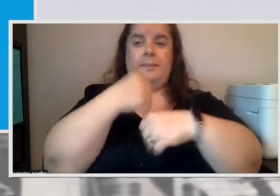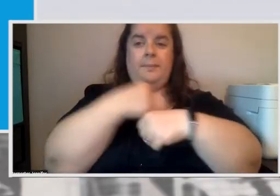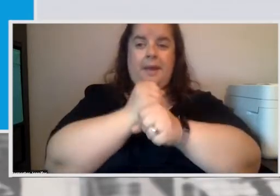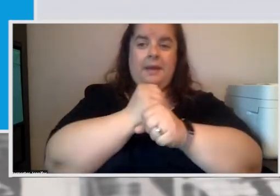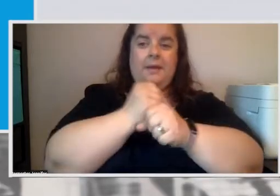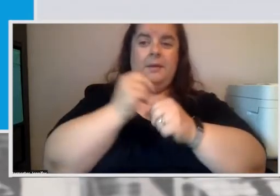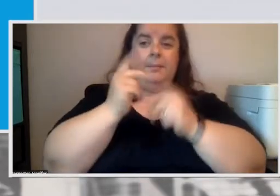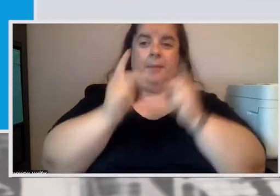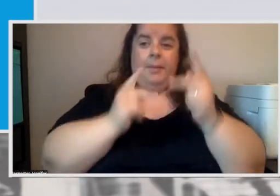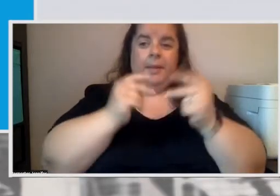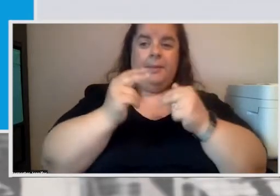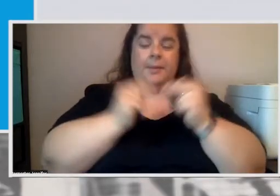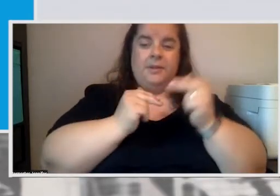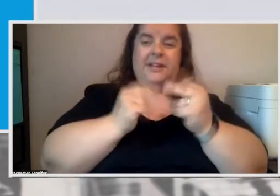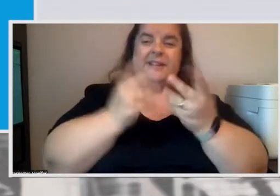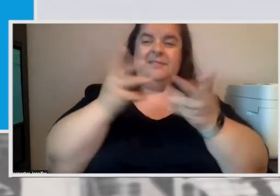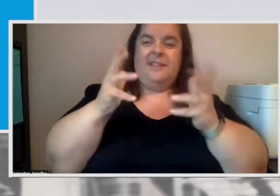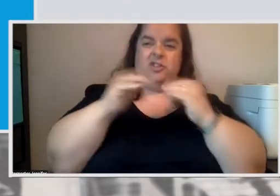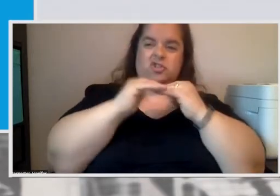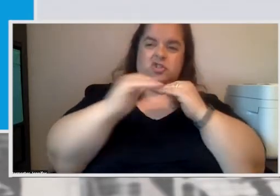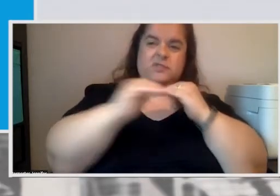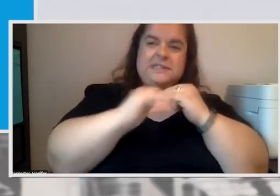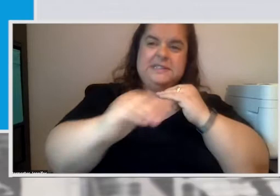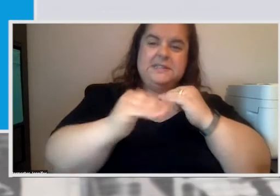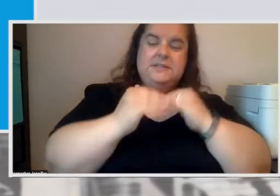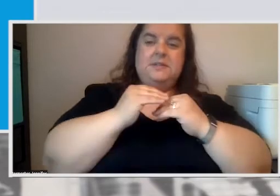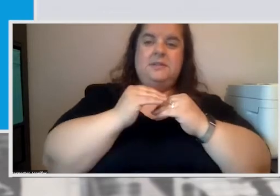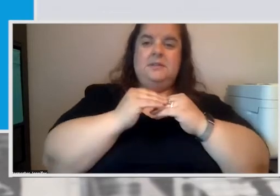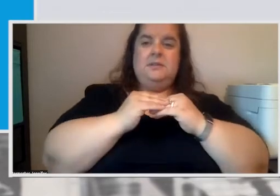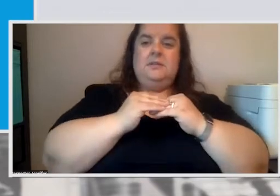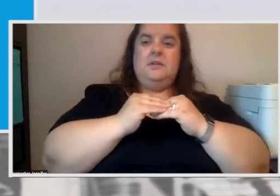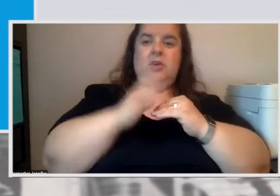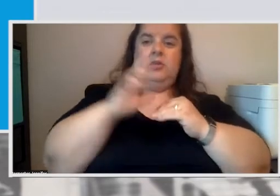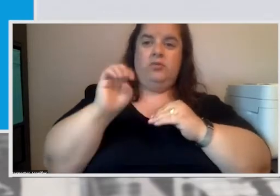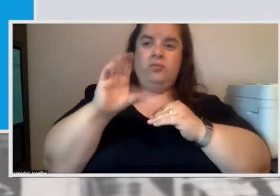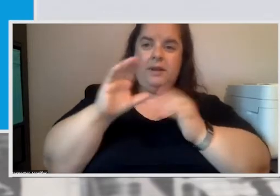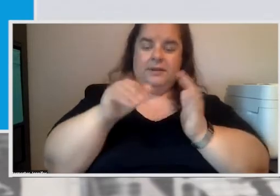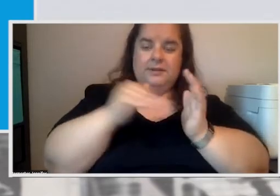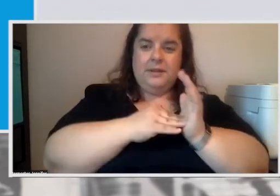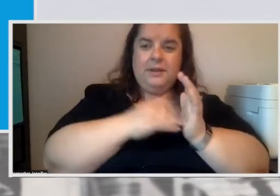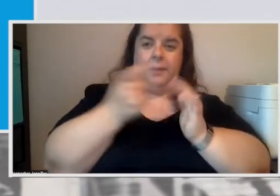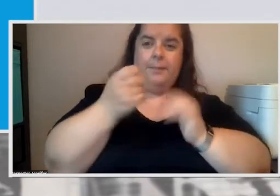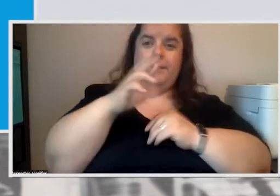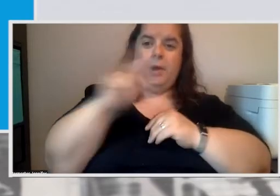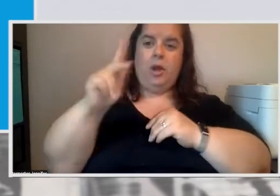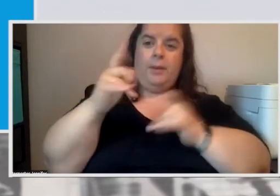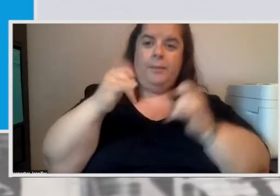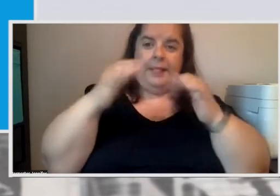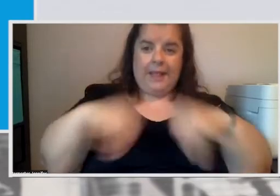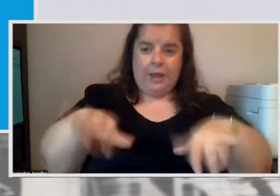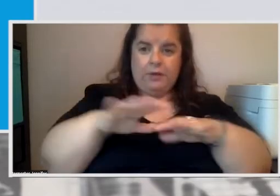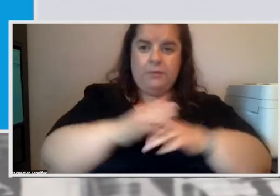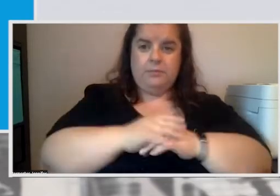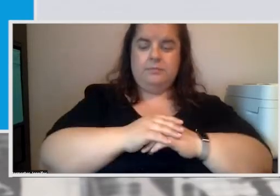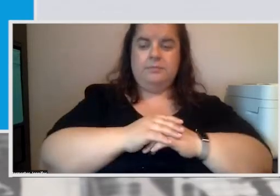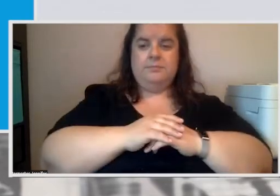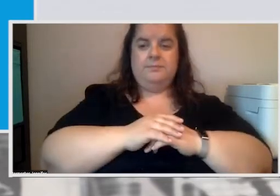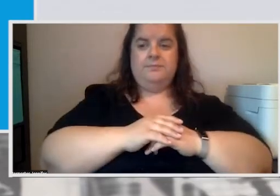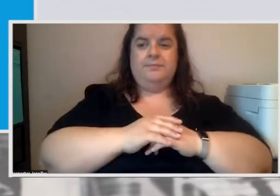Yeah, complete streets, right? That's a key part. Recreation centers, as I mentioned, and parks and playgrounds. That's a key